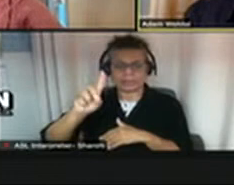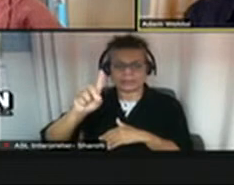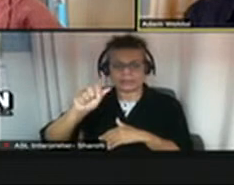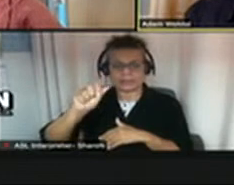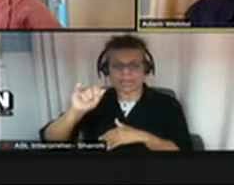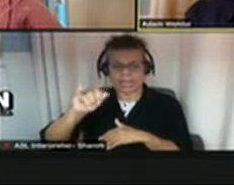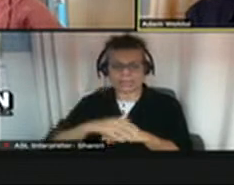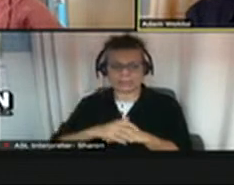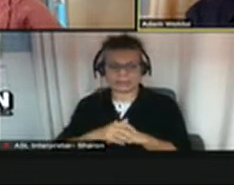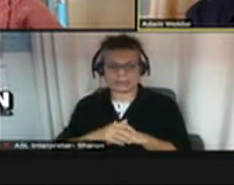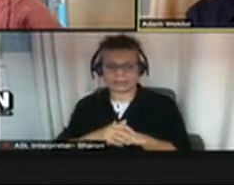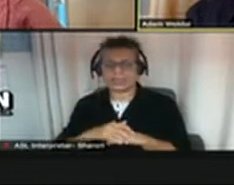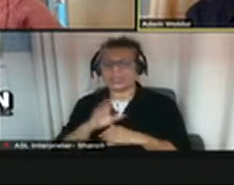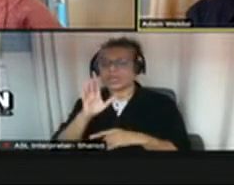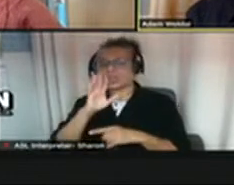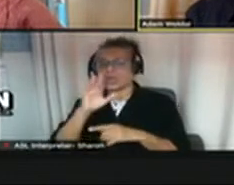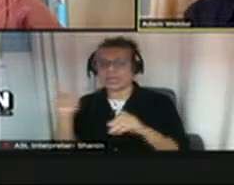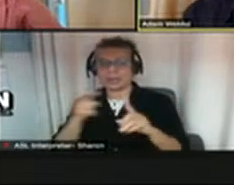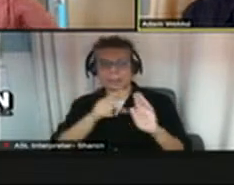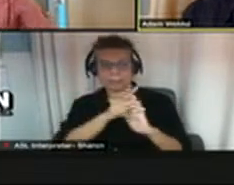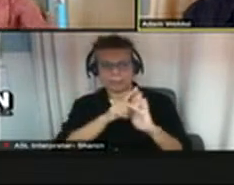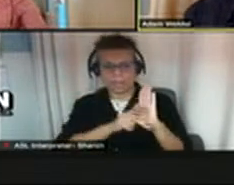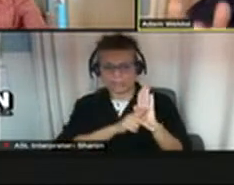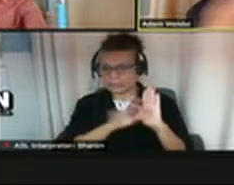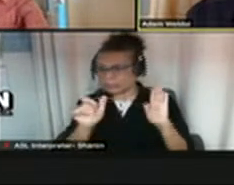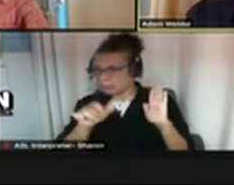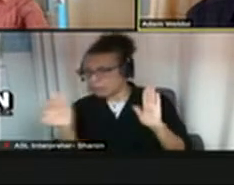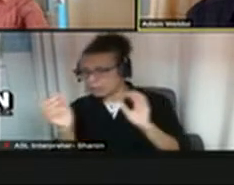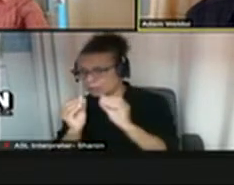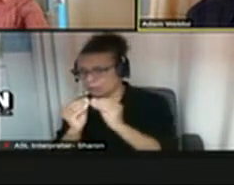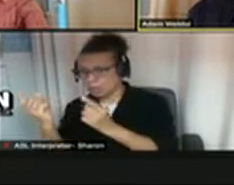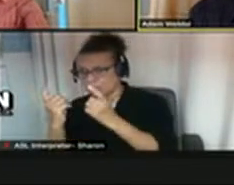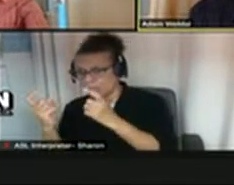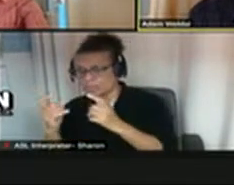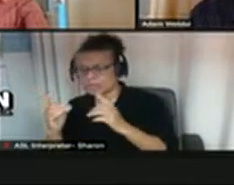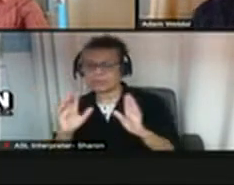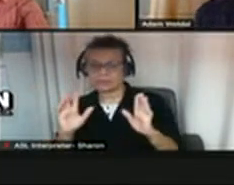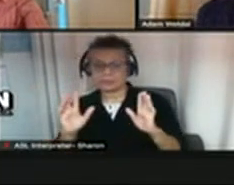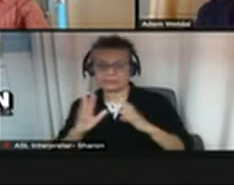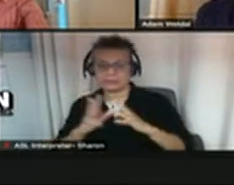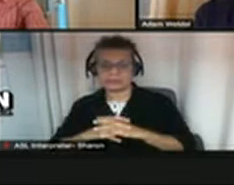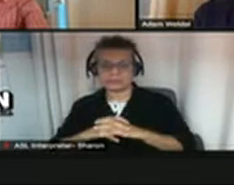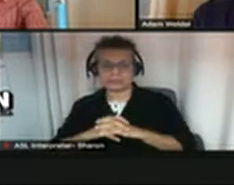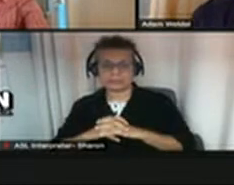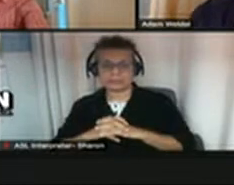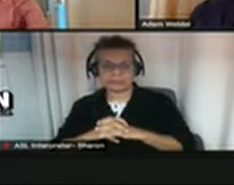to refer to policy, so I can wait if anybody has any other questions, but I'll have to make a I'll motion. Second that.